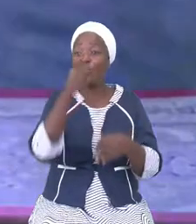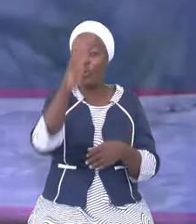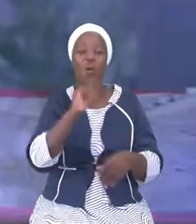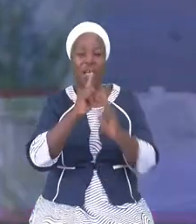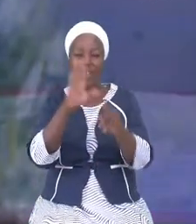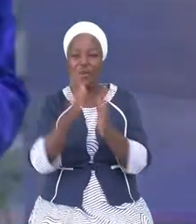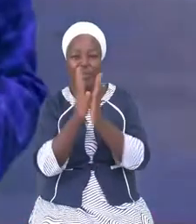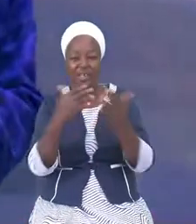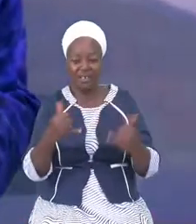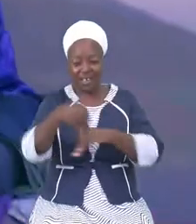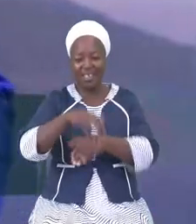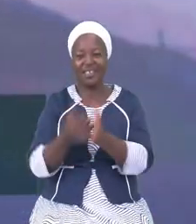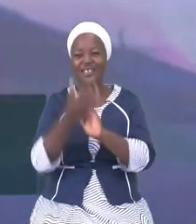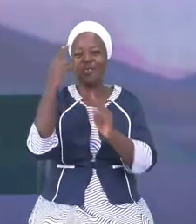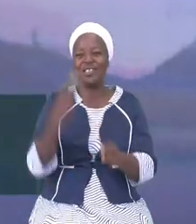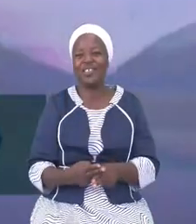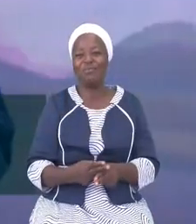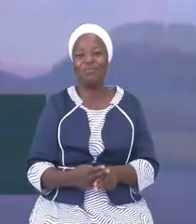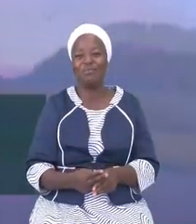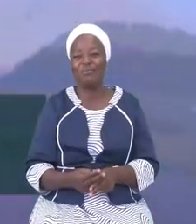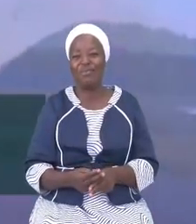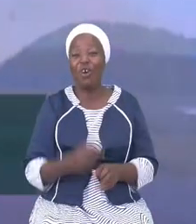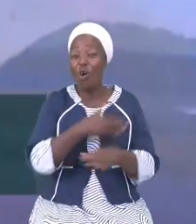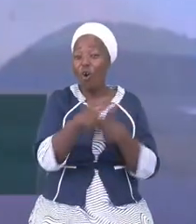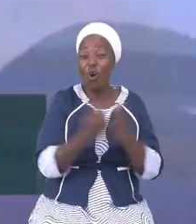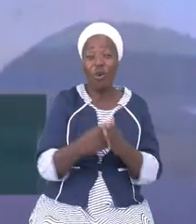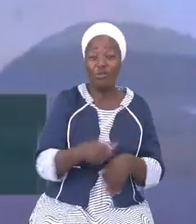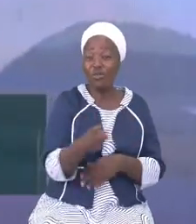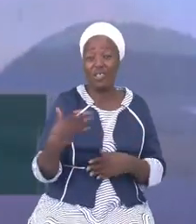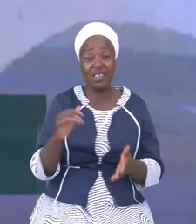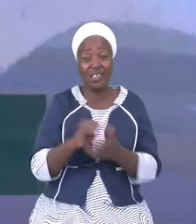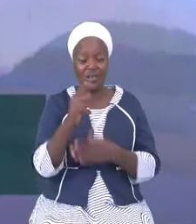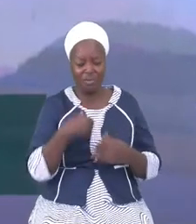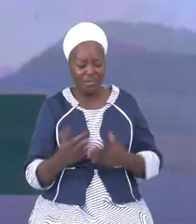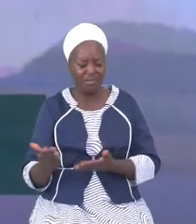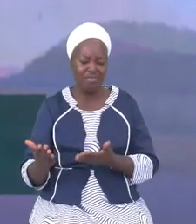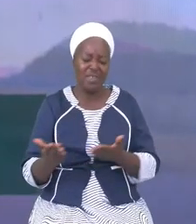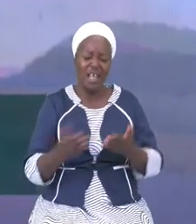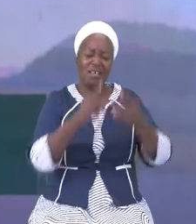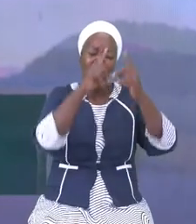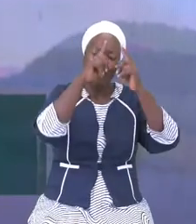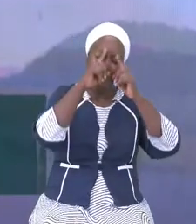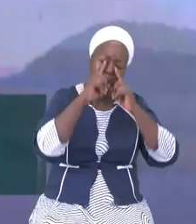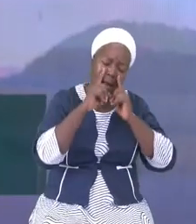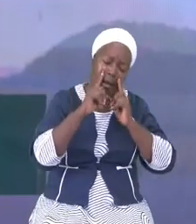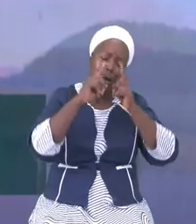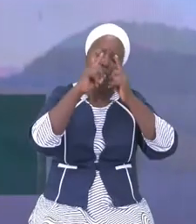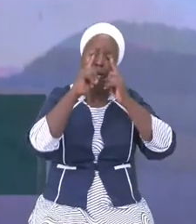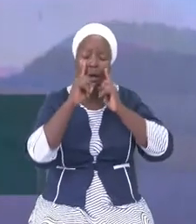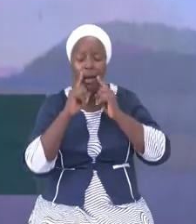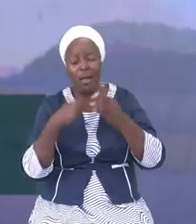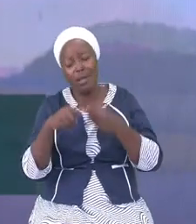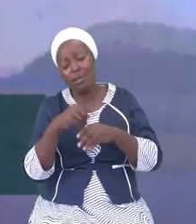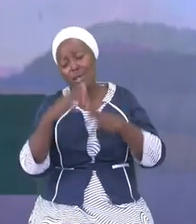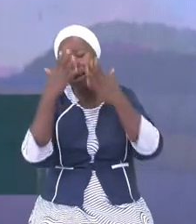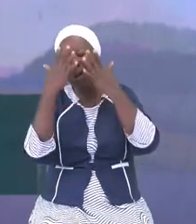prayer tonight. All those things you have been crying about, and you have been crying to the Lord, oh Lord, look at